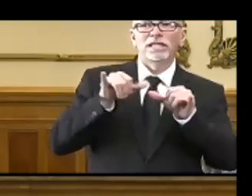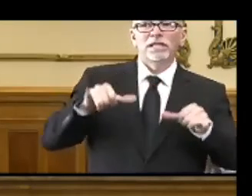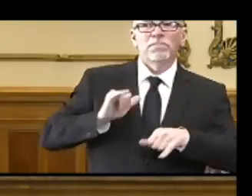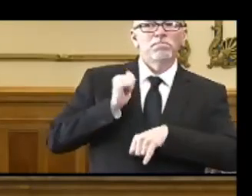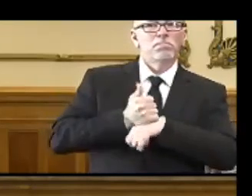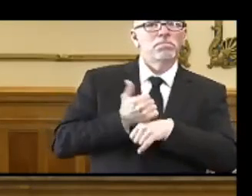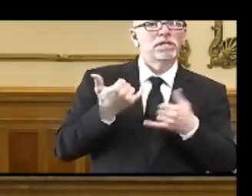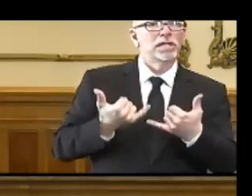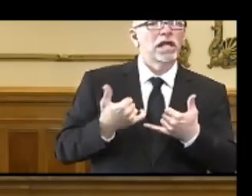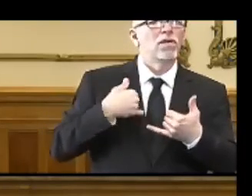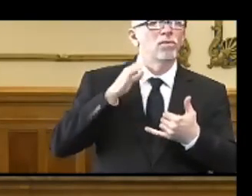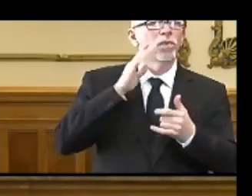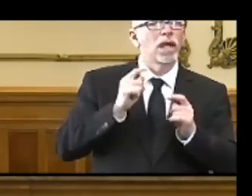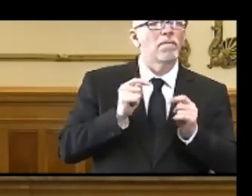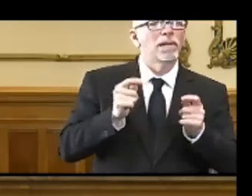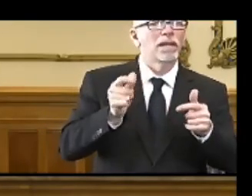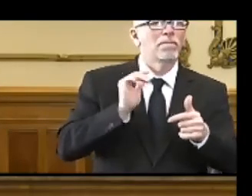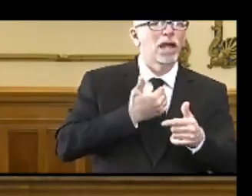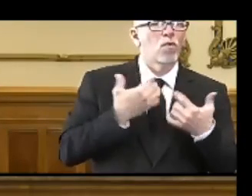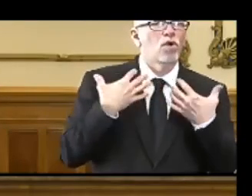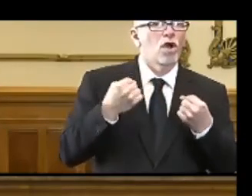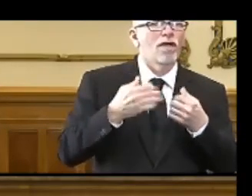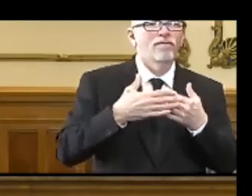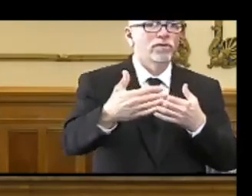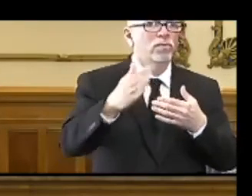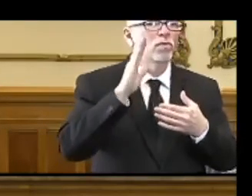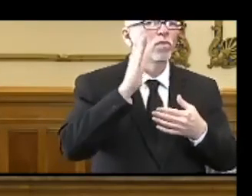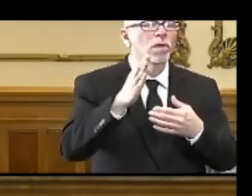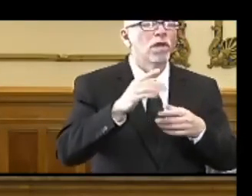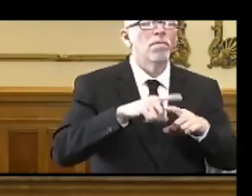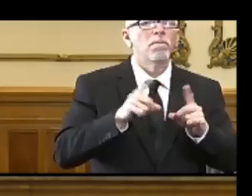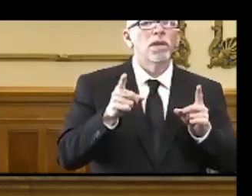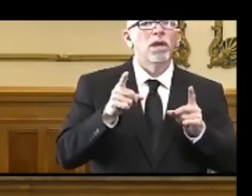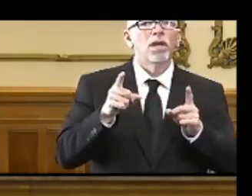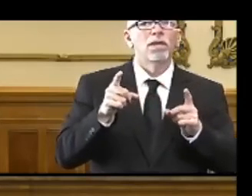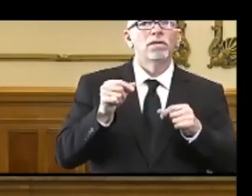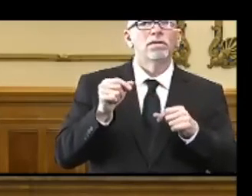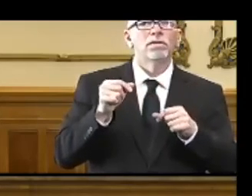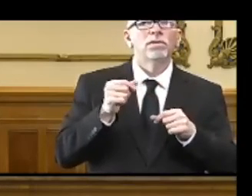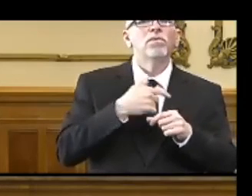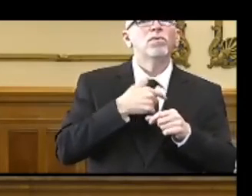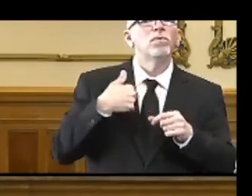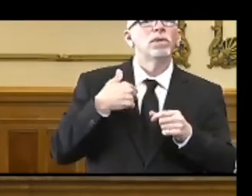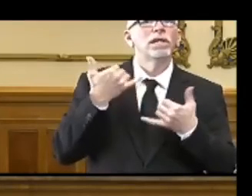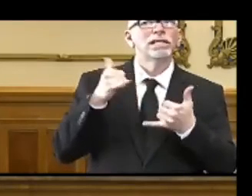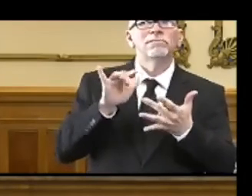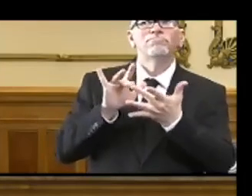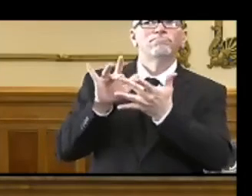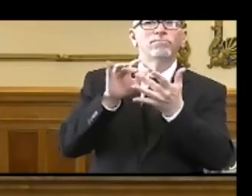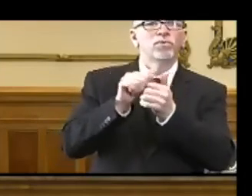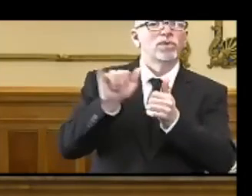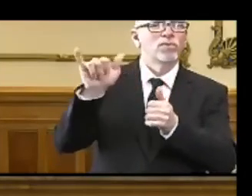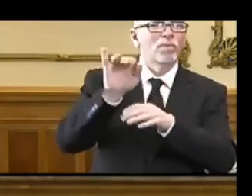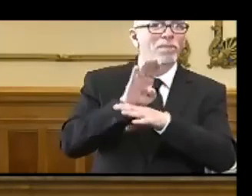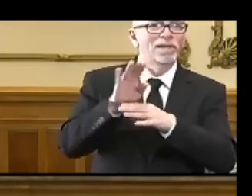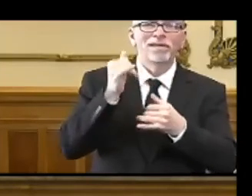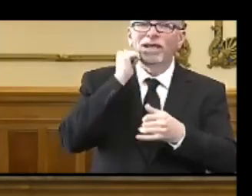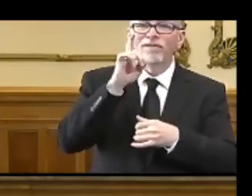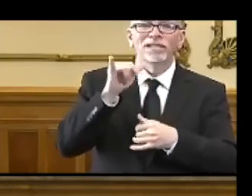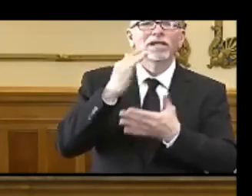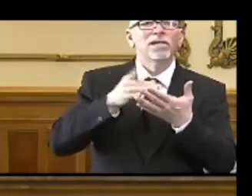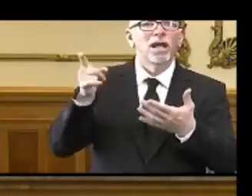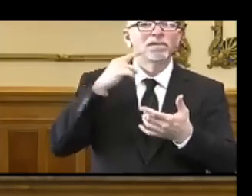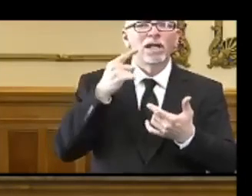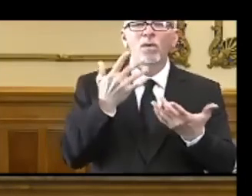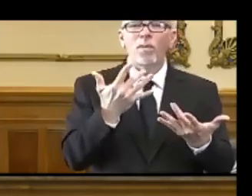going to speed up the recovery when time comes. But in spite of that, we're in touch with those people every day. Some are saying they're going